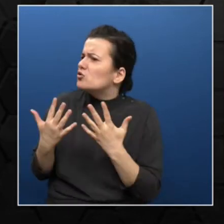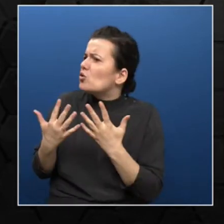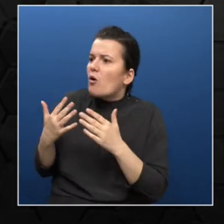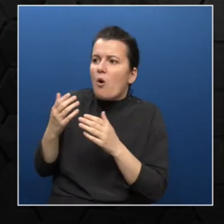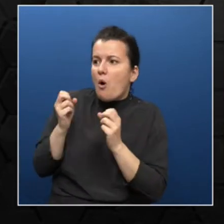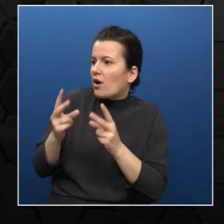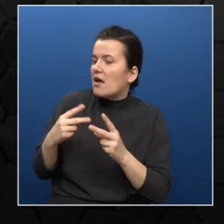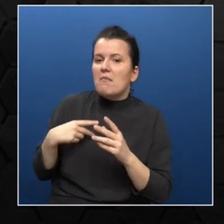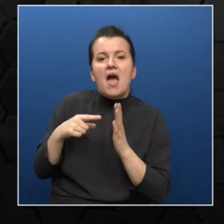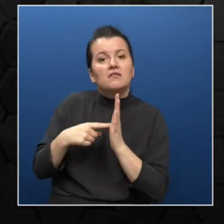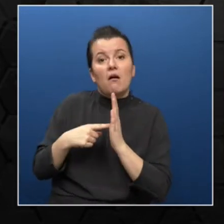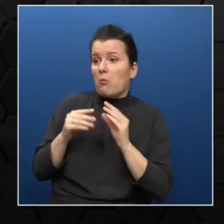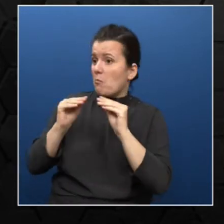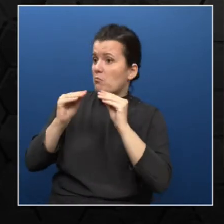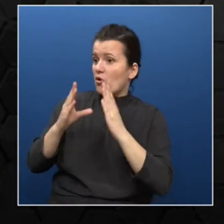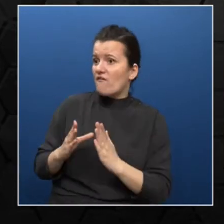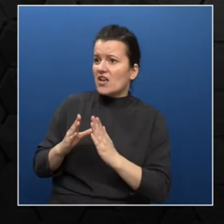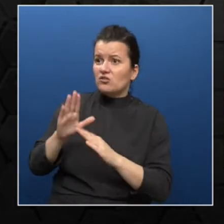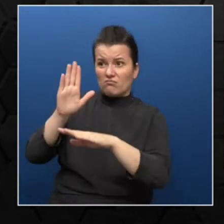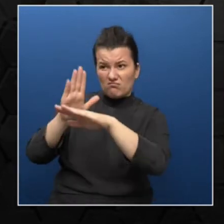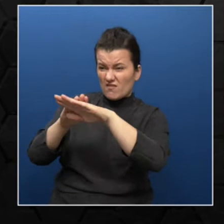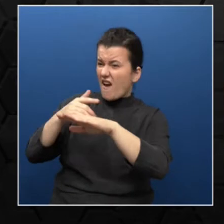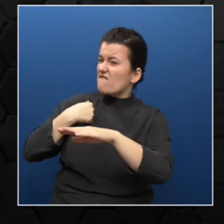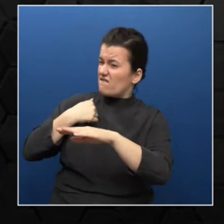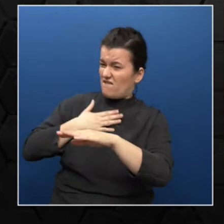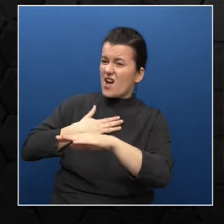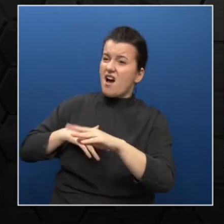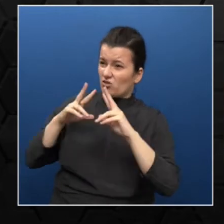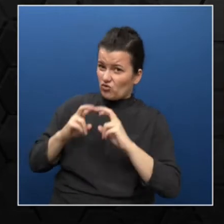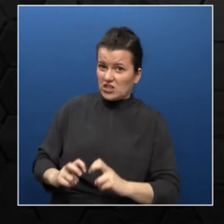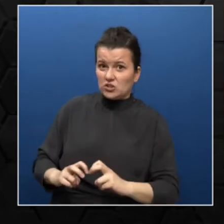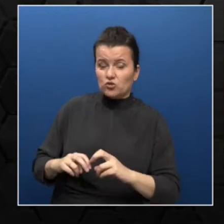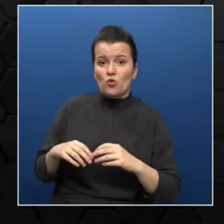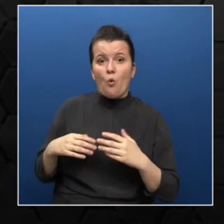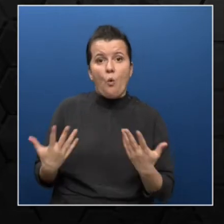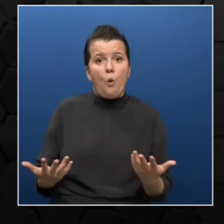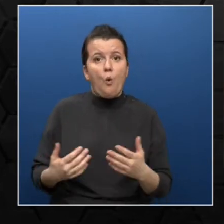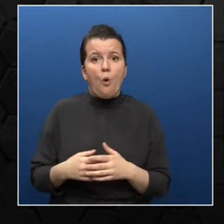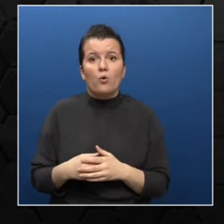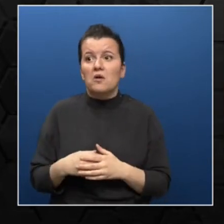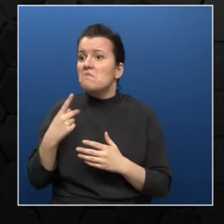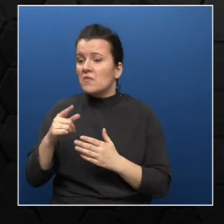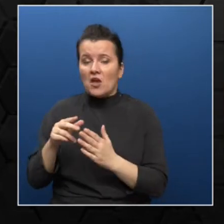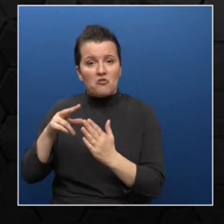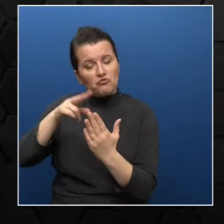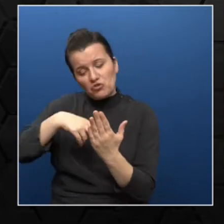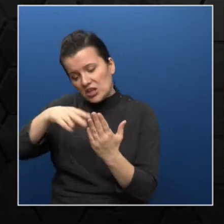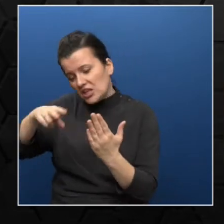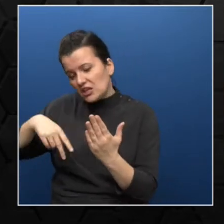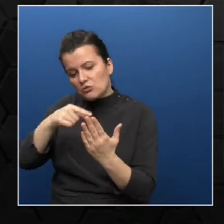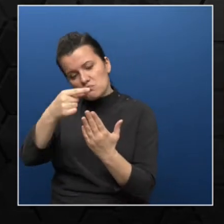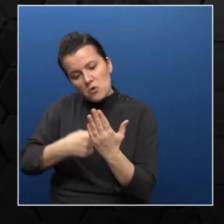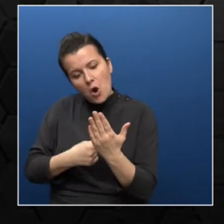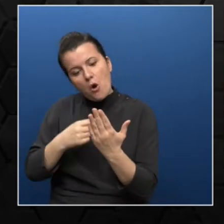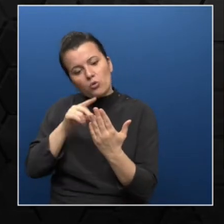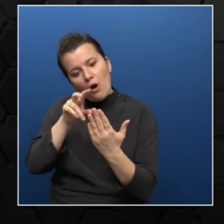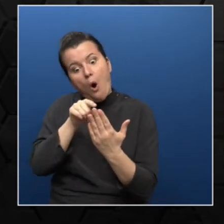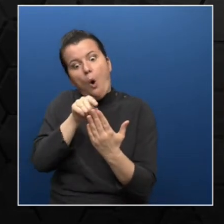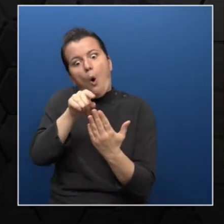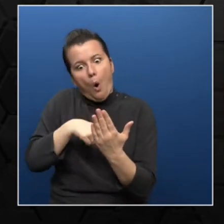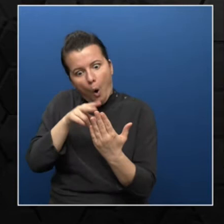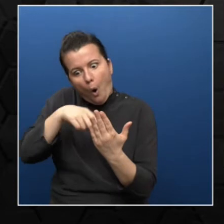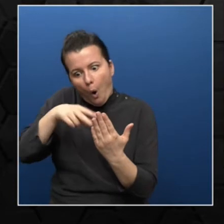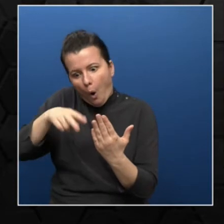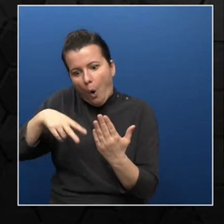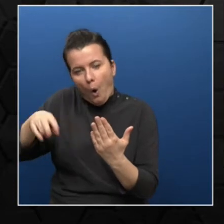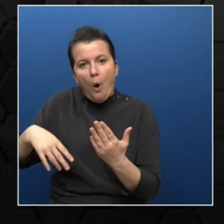your own university. You could approach professors externally. You could, read up research papers on the topics that interest you the most. Then you can look